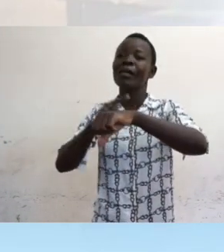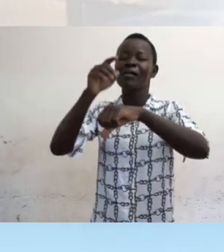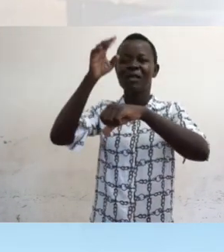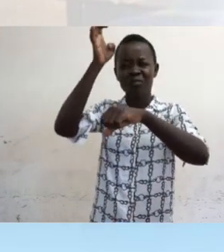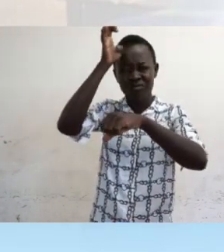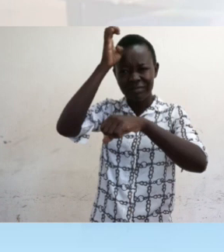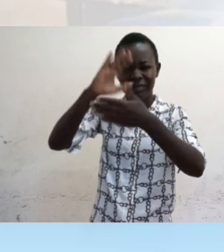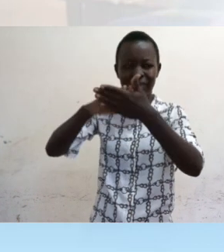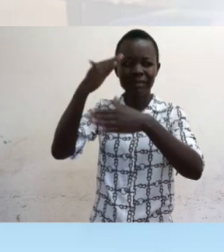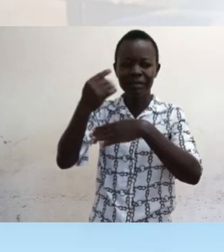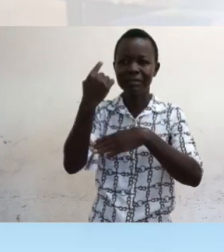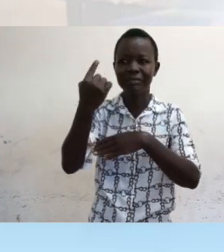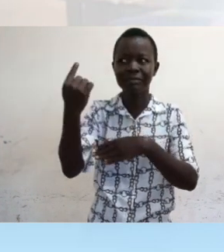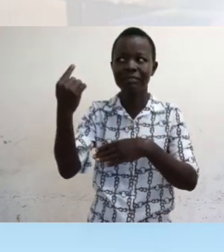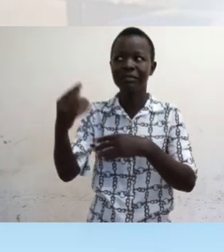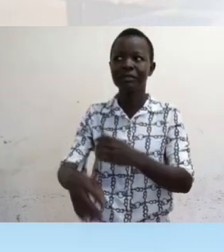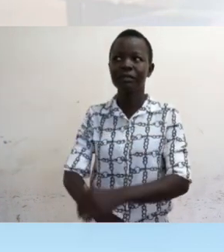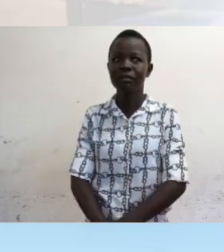almanac.